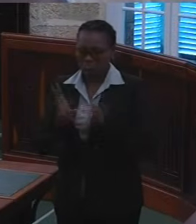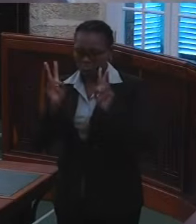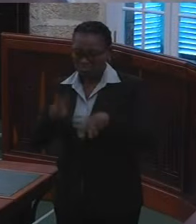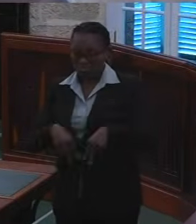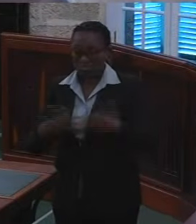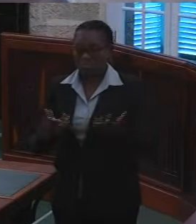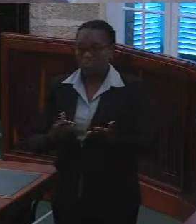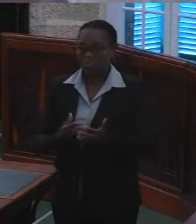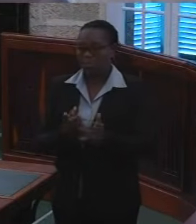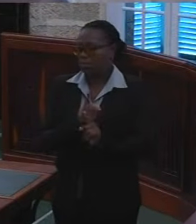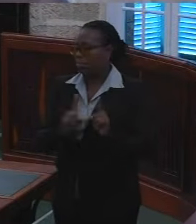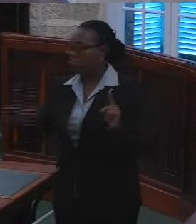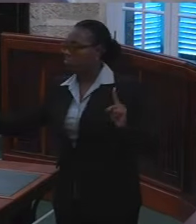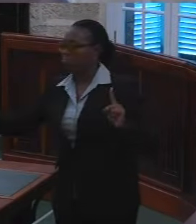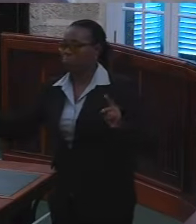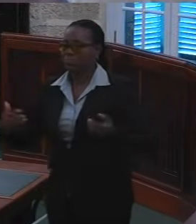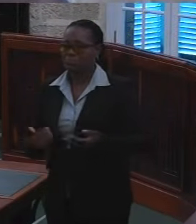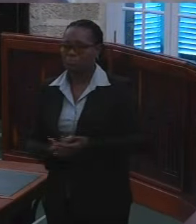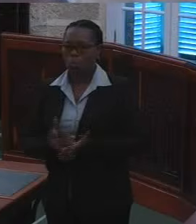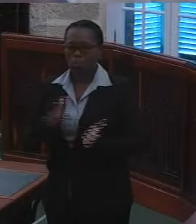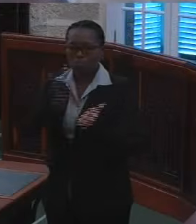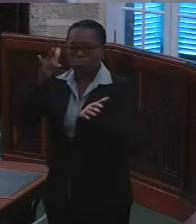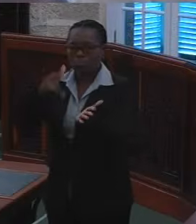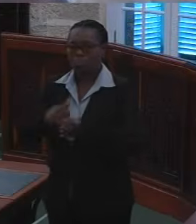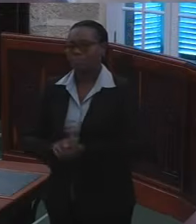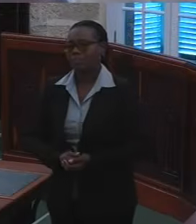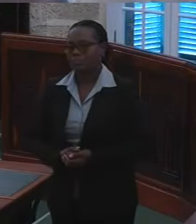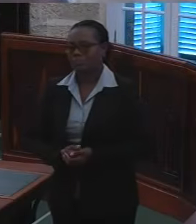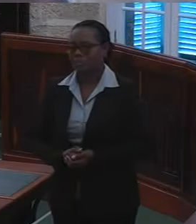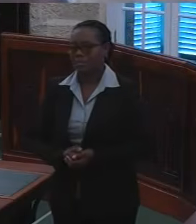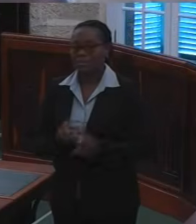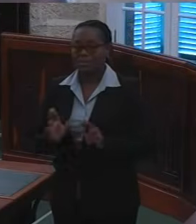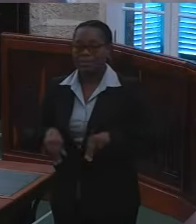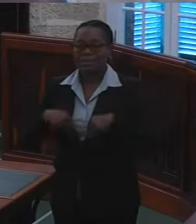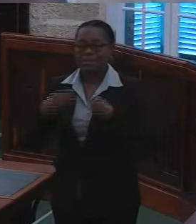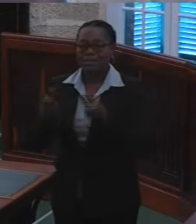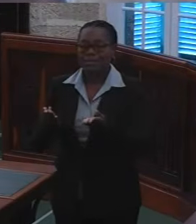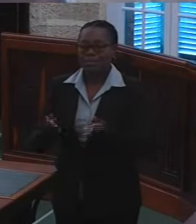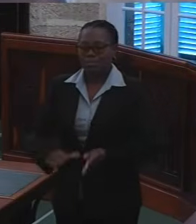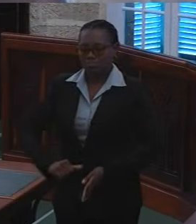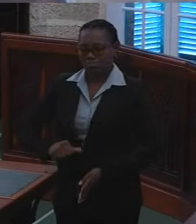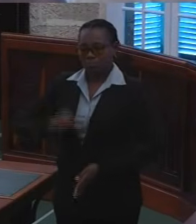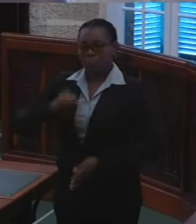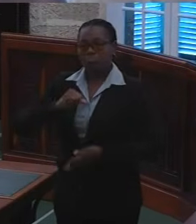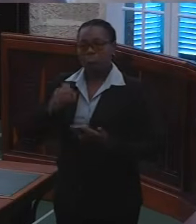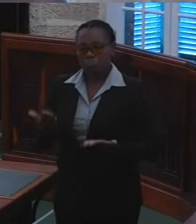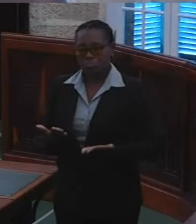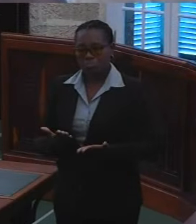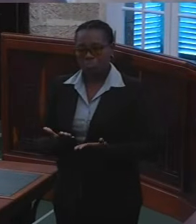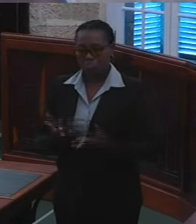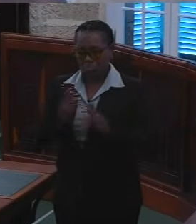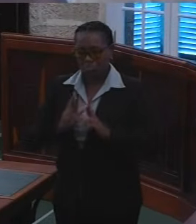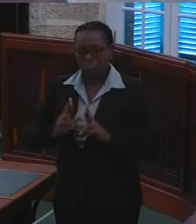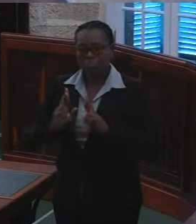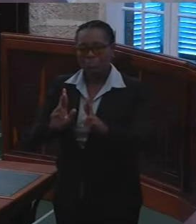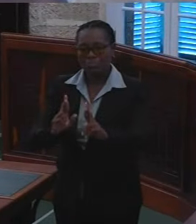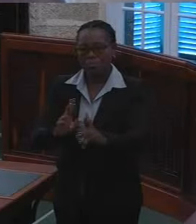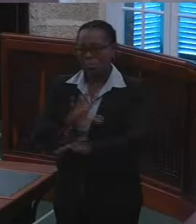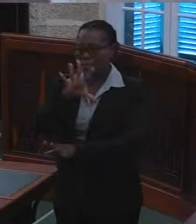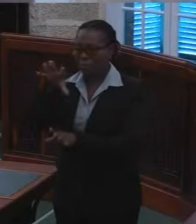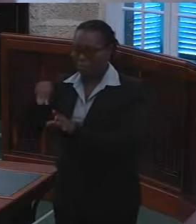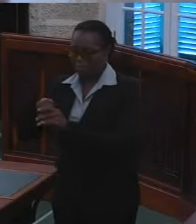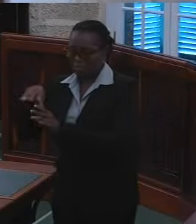exploitation, whilst promoting dignity, autonomy, respect, and participation. I've